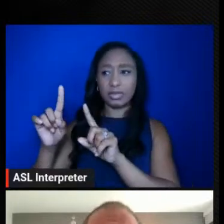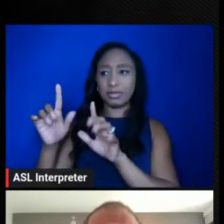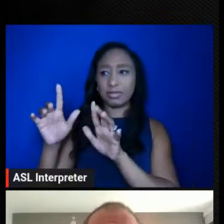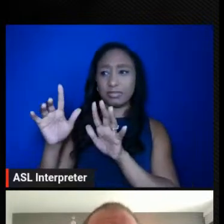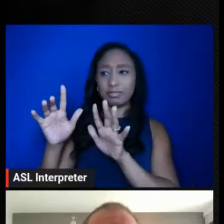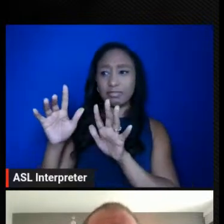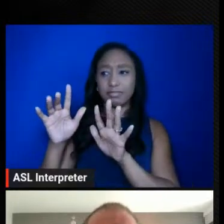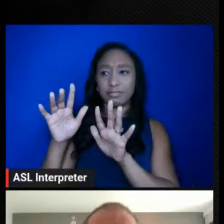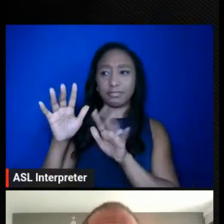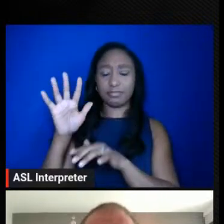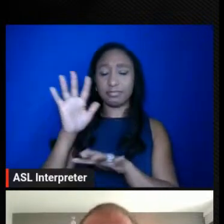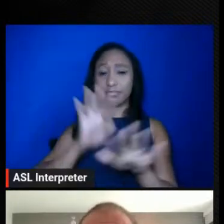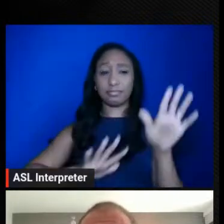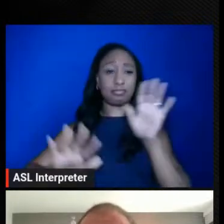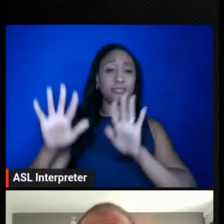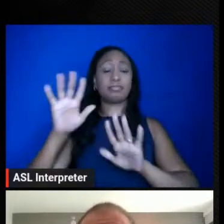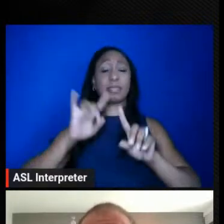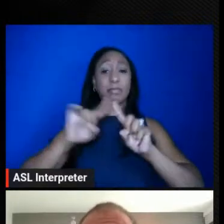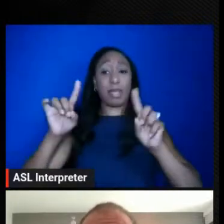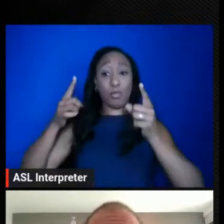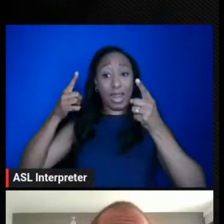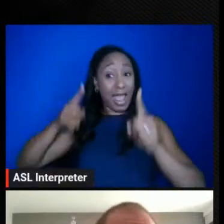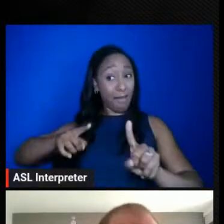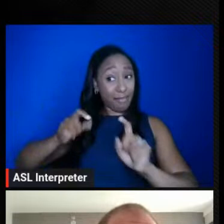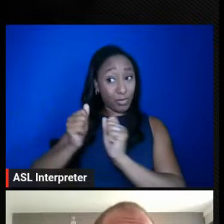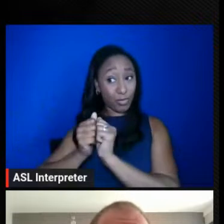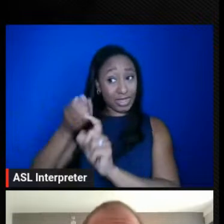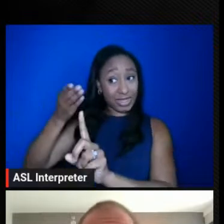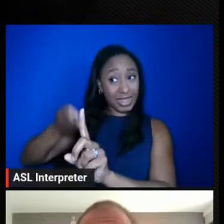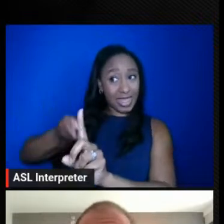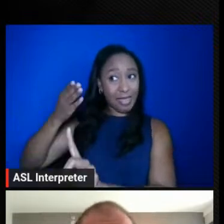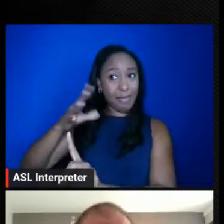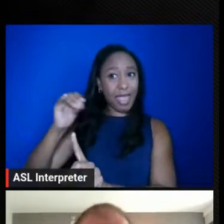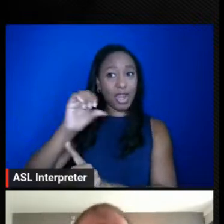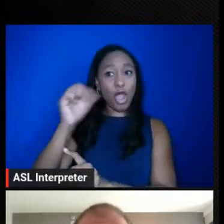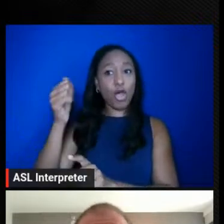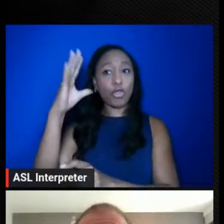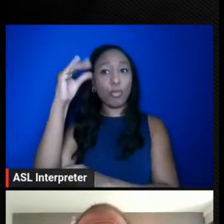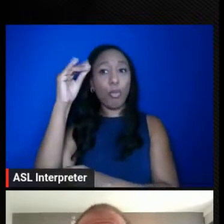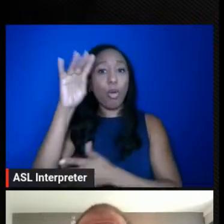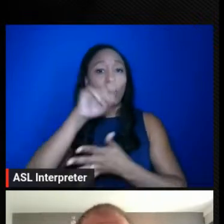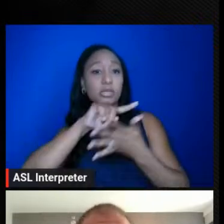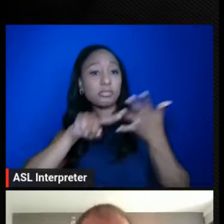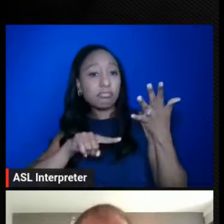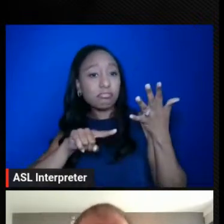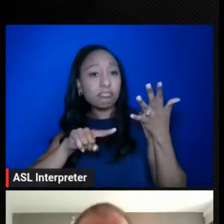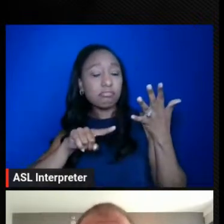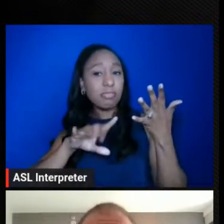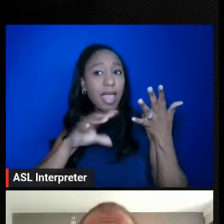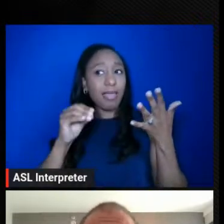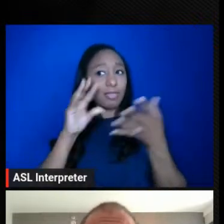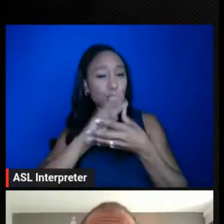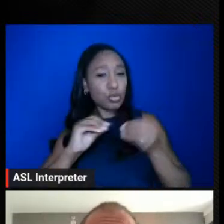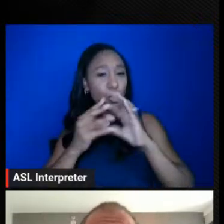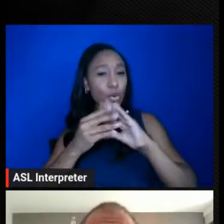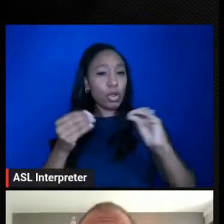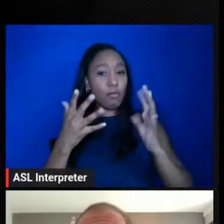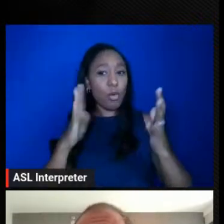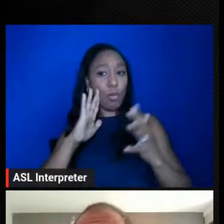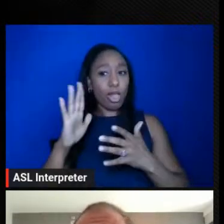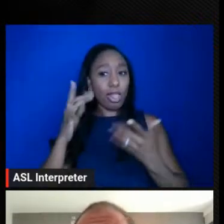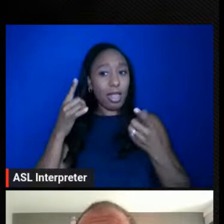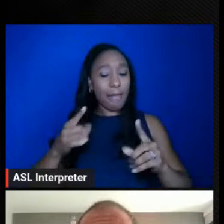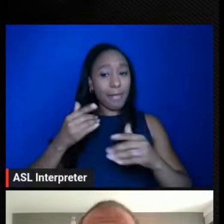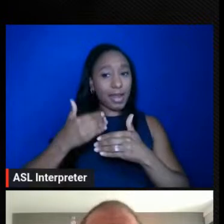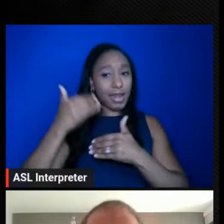him and the things that he and the other boys made happen next would, as I've just suggested,